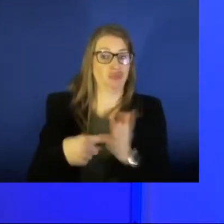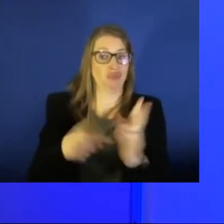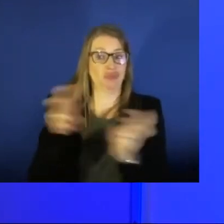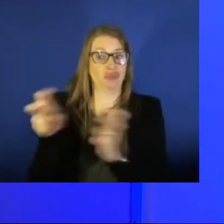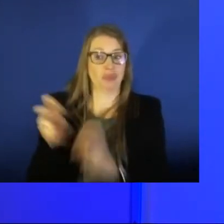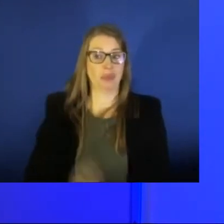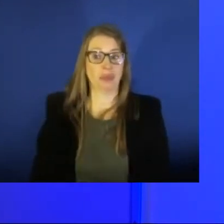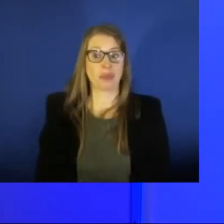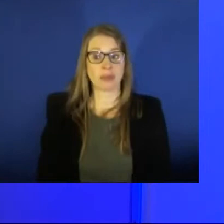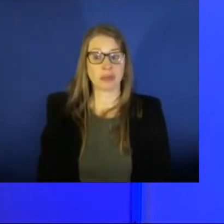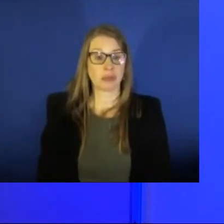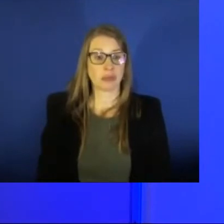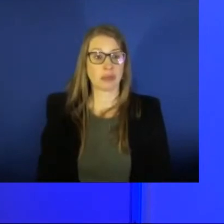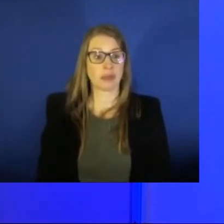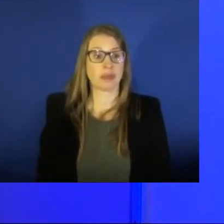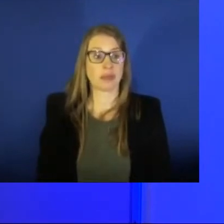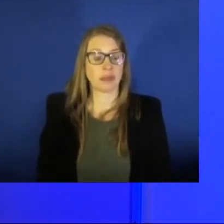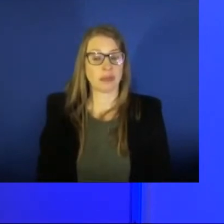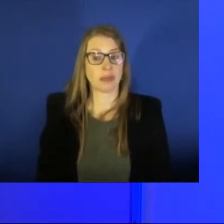Again, I think,